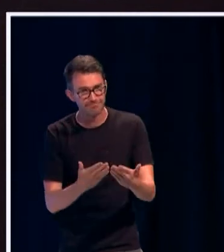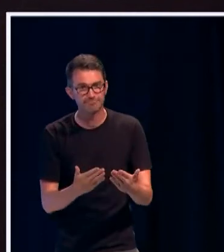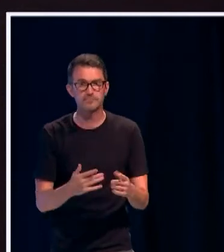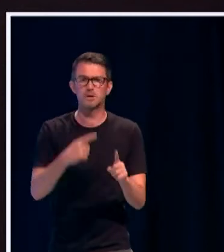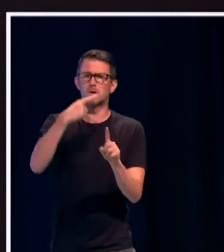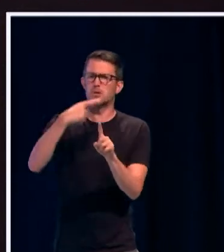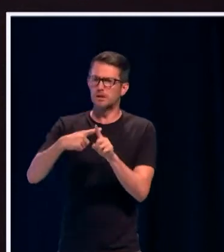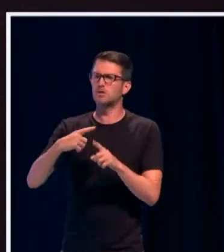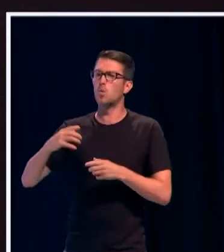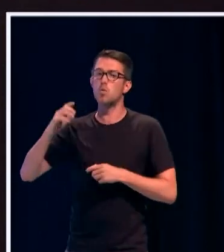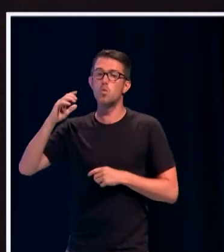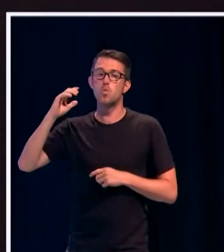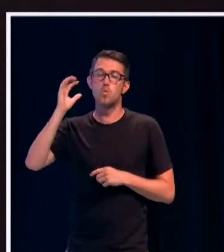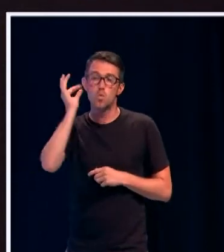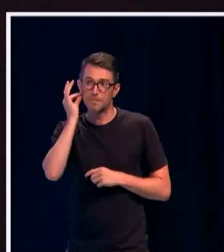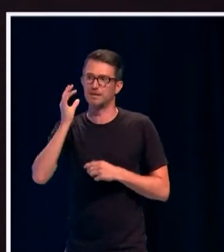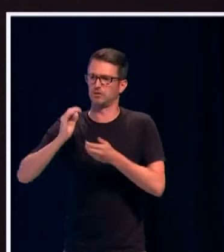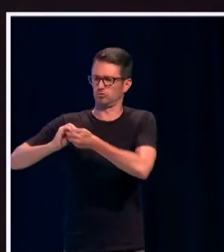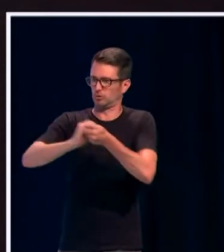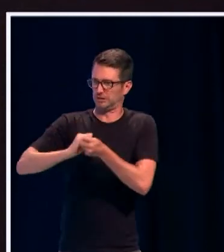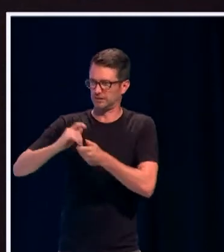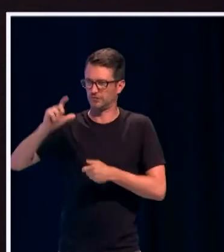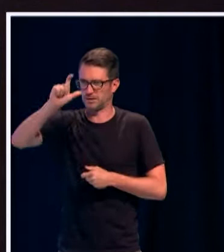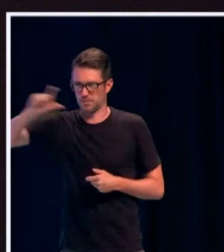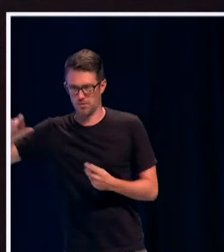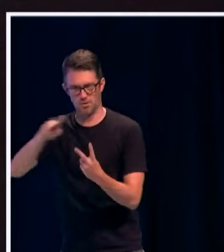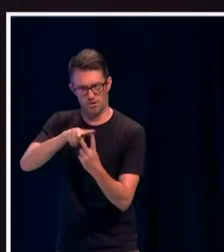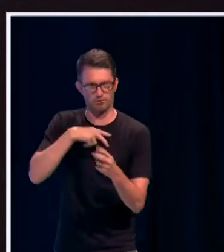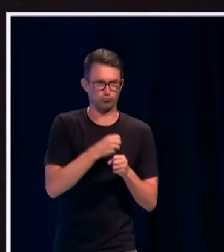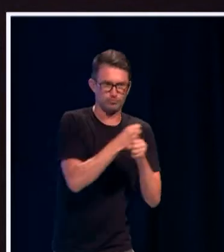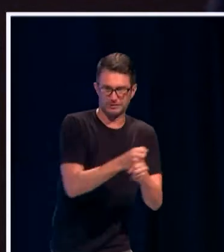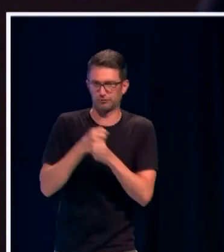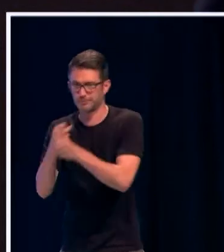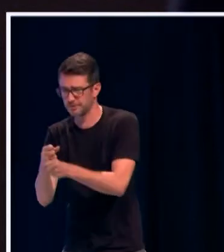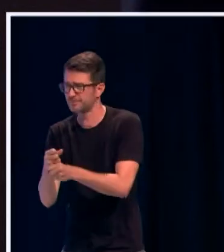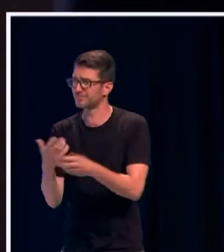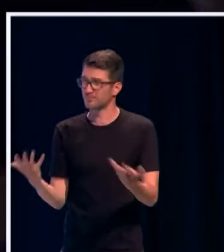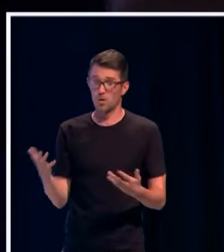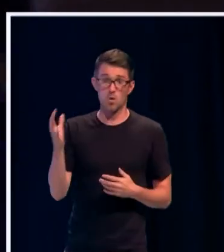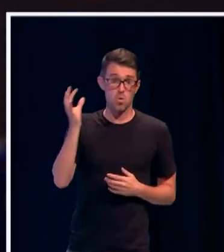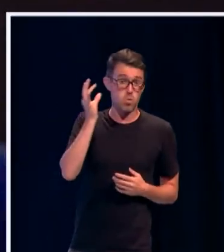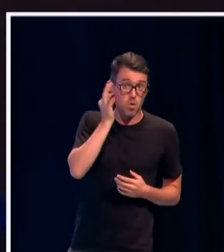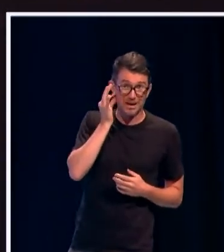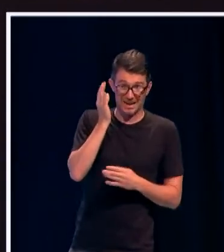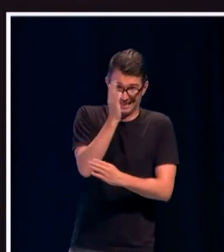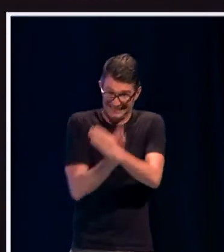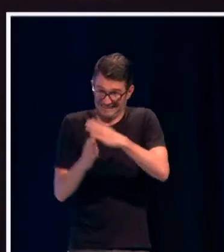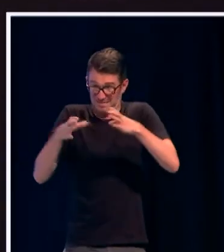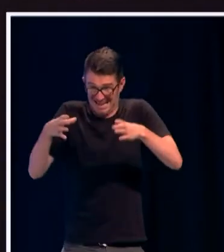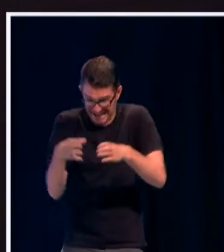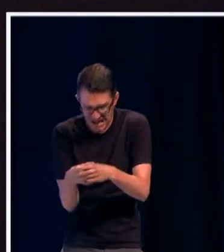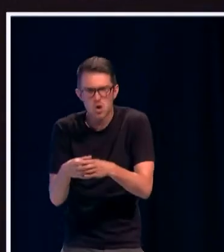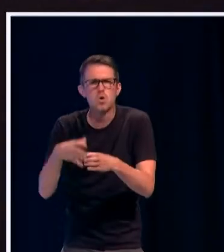for Indigenous women with disabilities, the most marginalized and underrepresented group among the